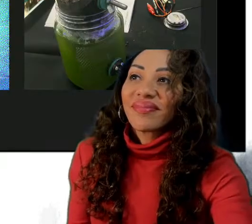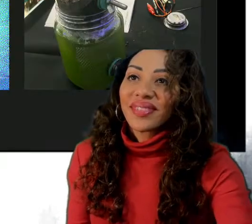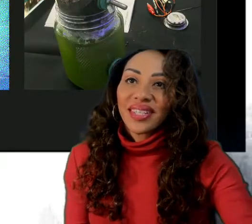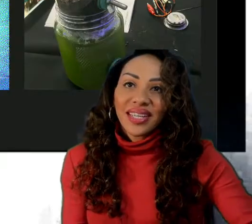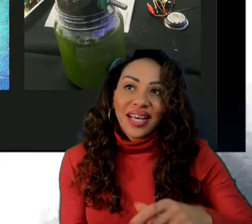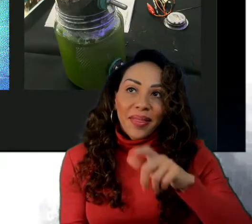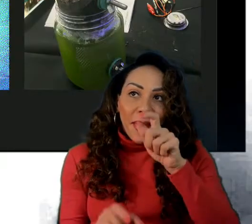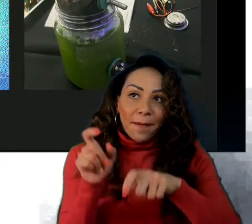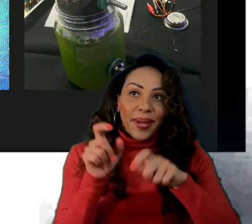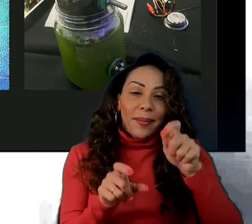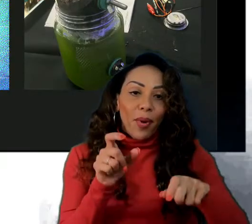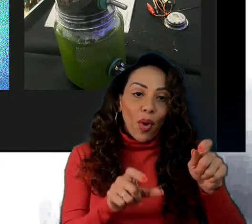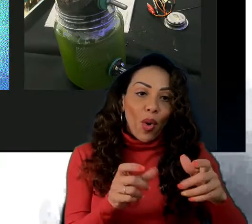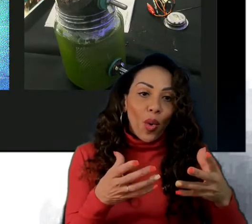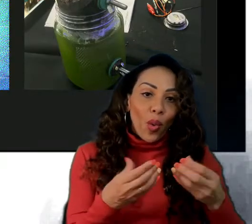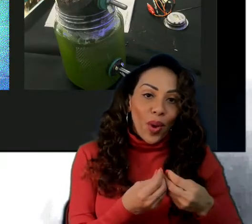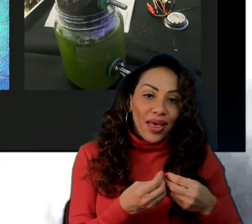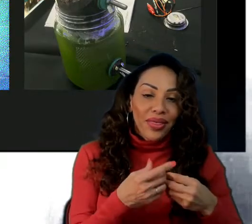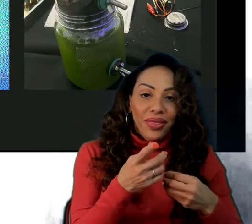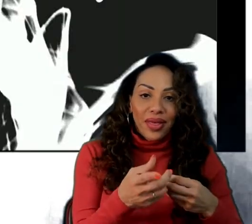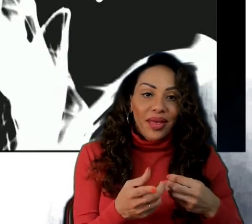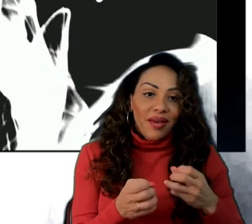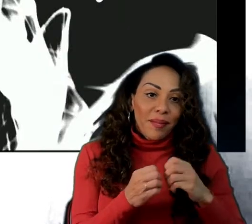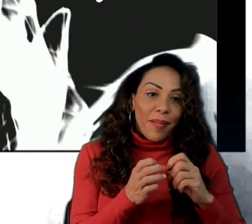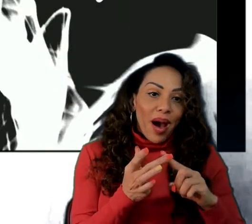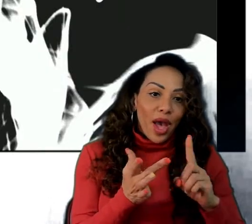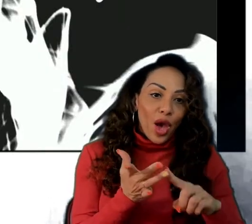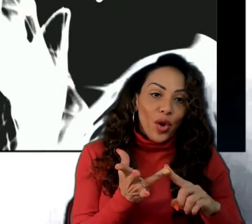making algae batteries.